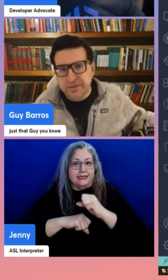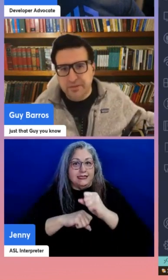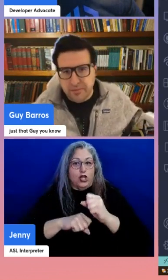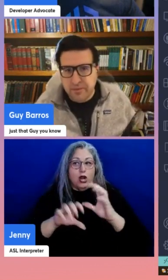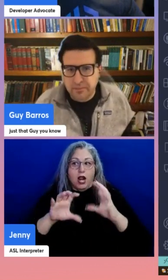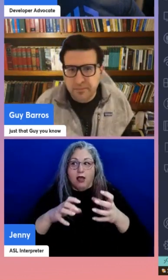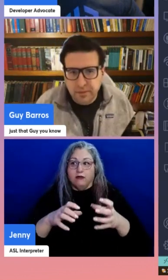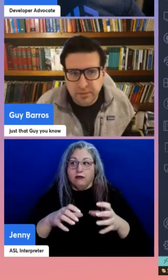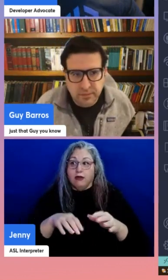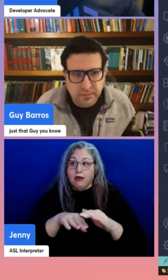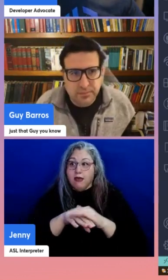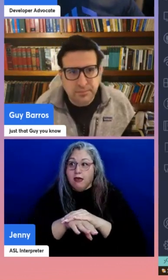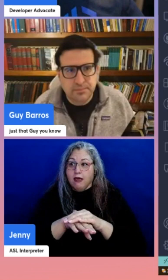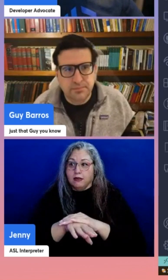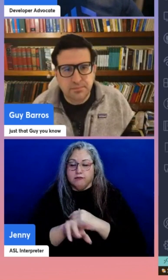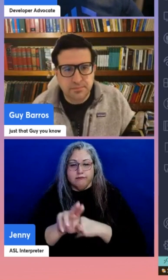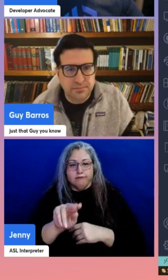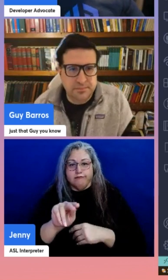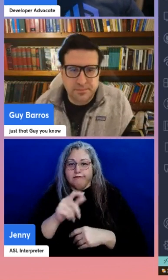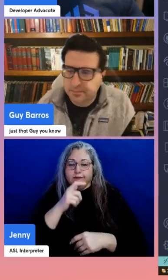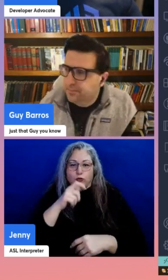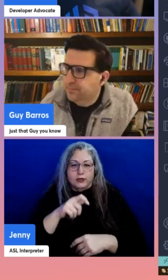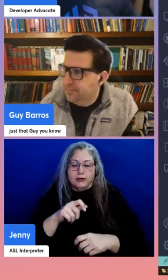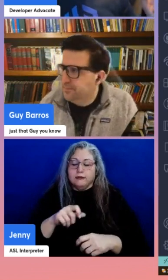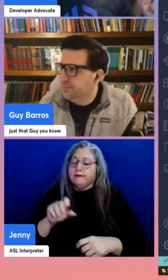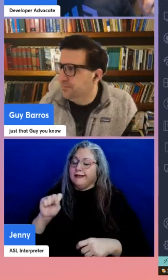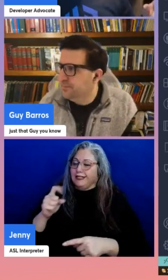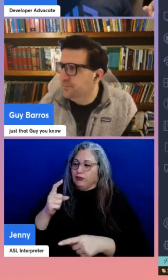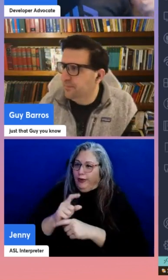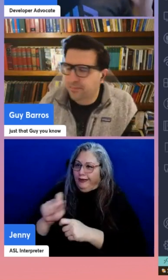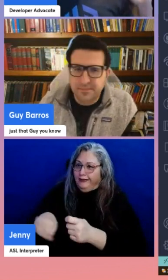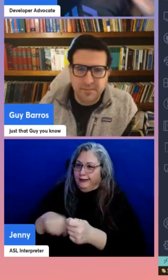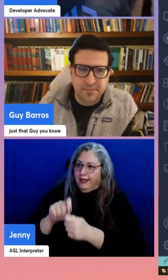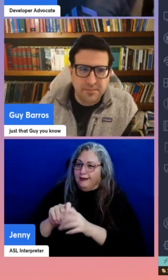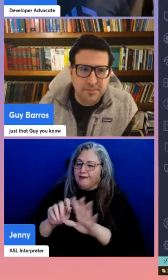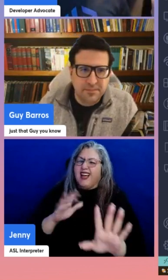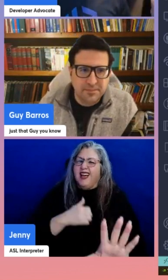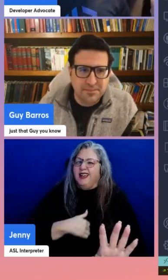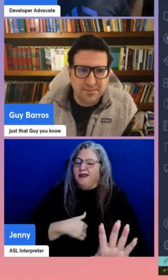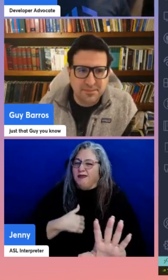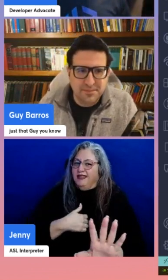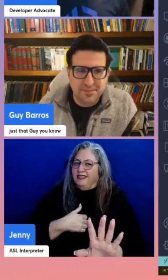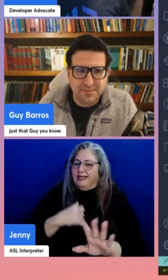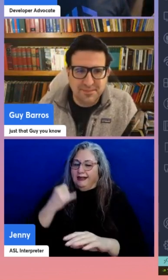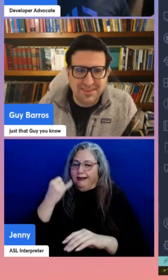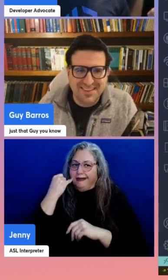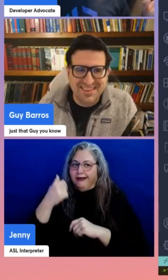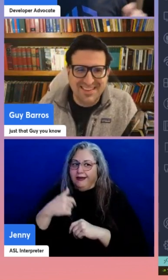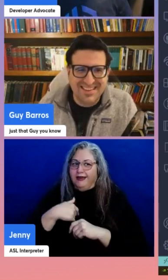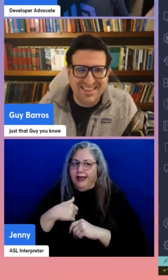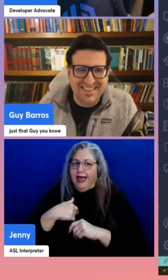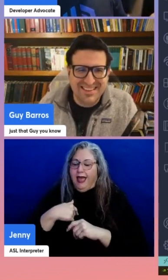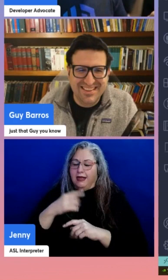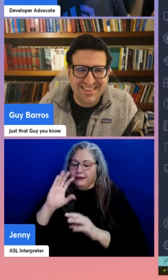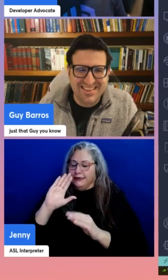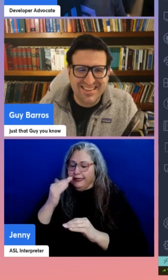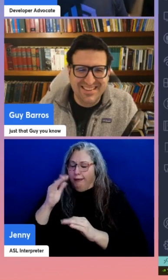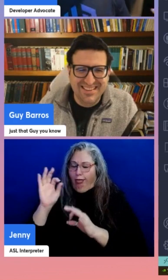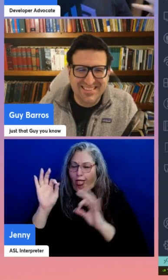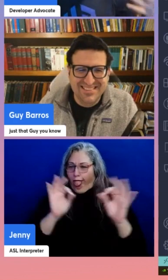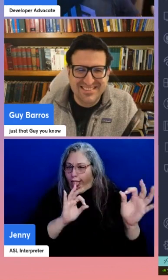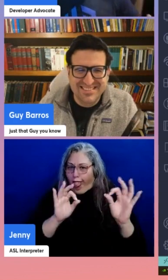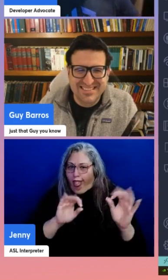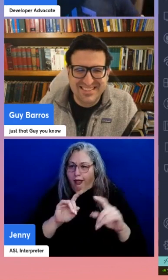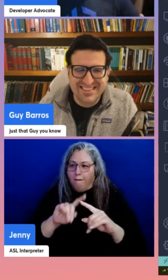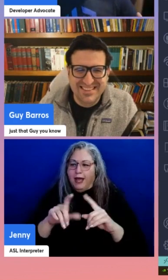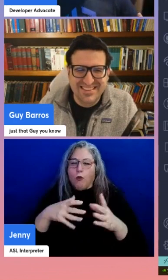other secrets as well. Yeah, exactly, right. And I do apologize if I'm kind of a little bit distracted, but just to add a little bit